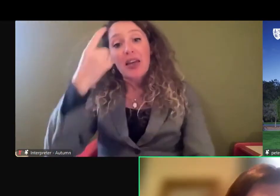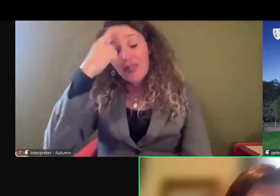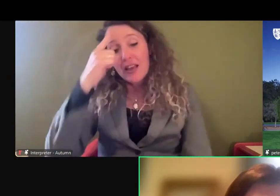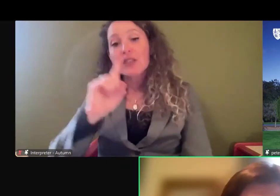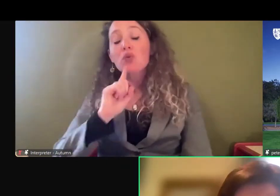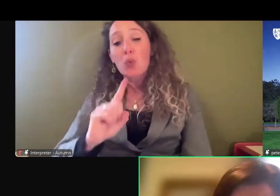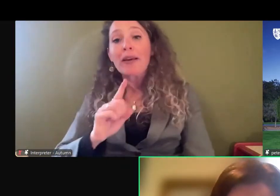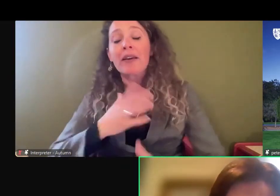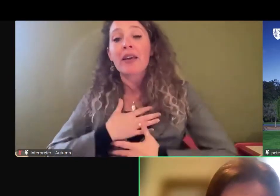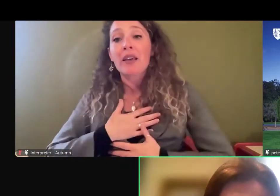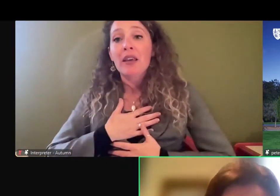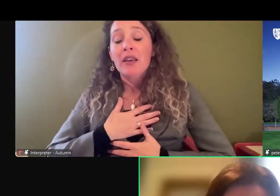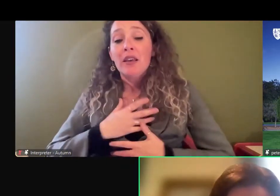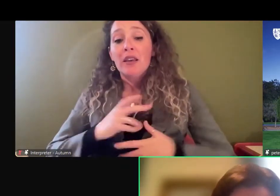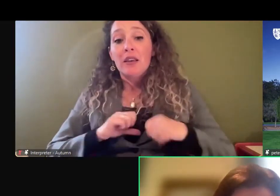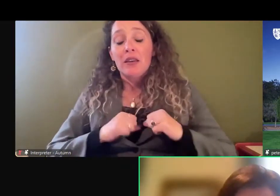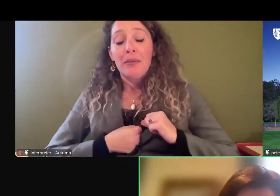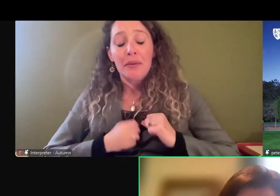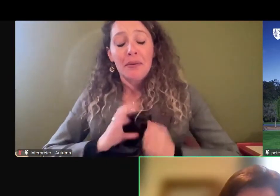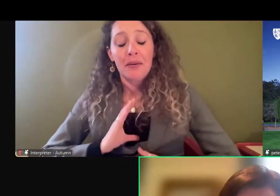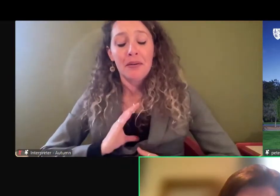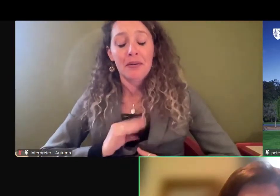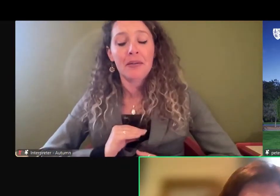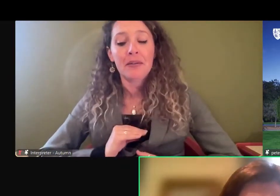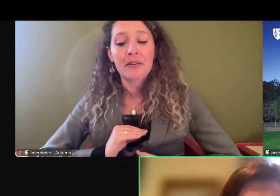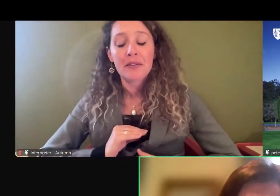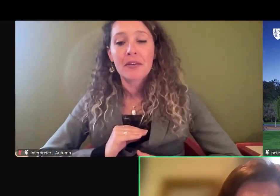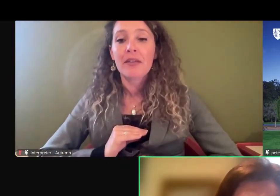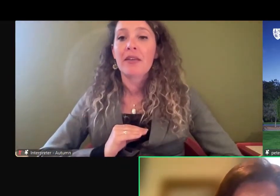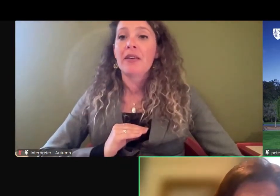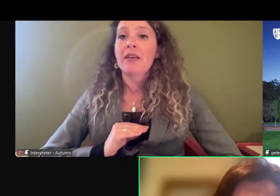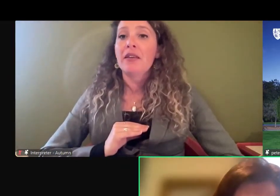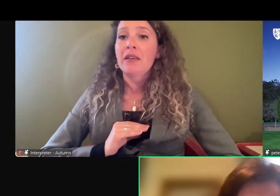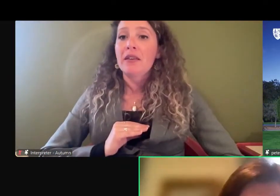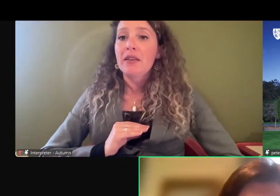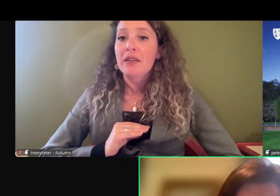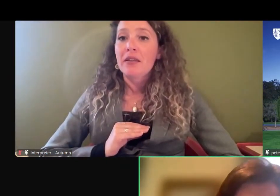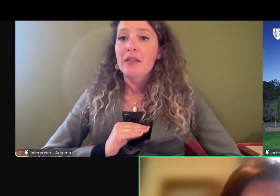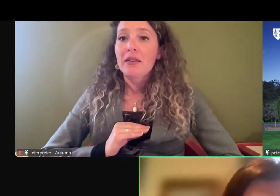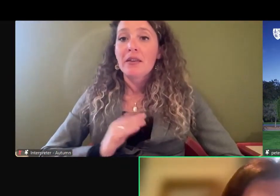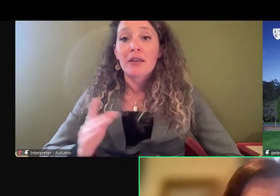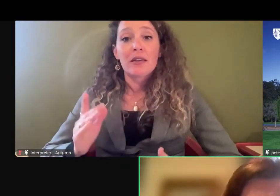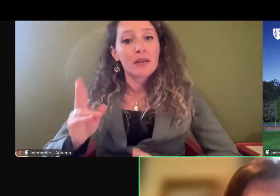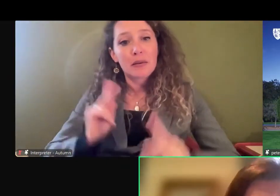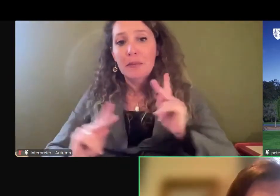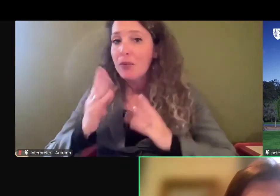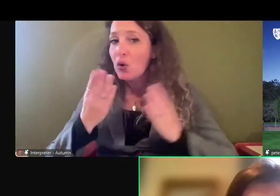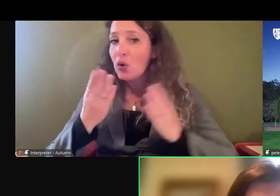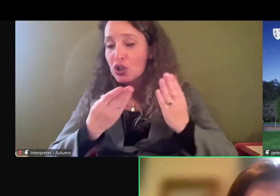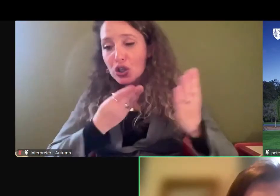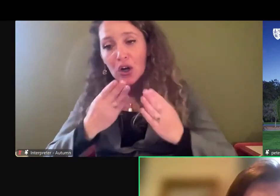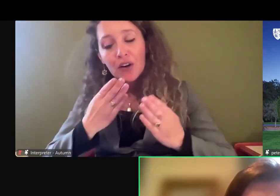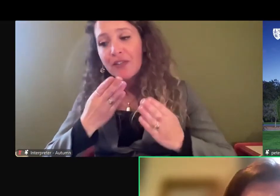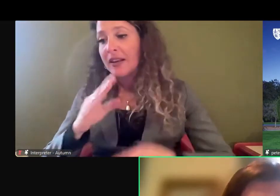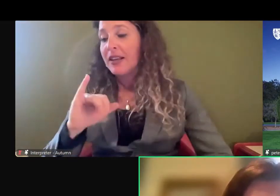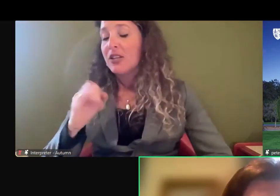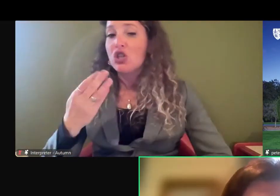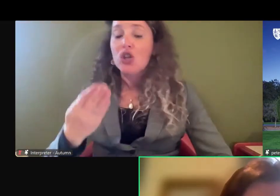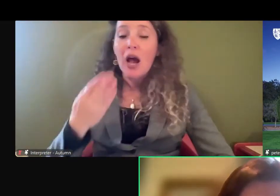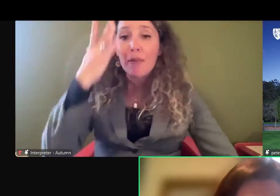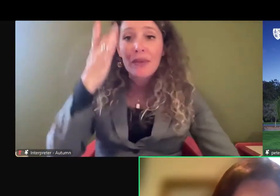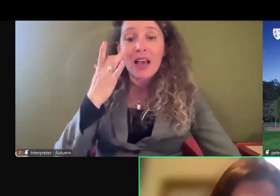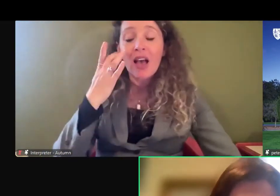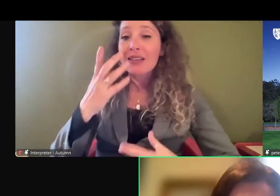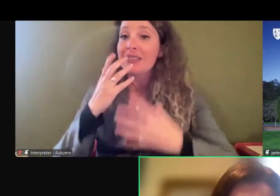just very hard. It's very demoralizing. People, um, you know, serve in these jobs because they care about